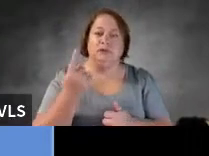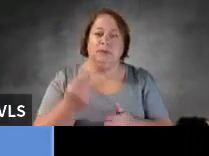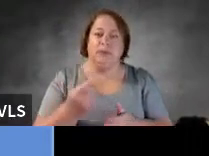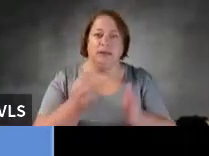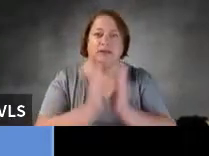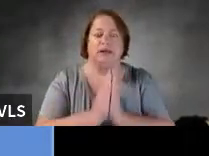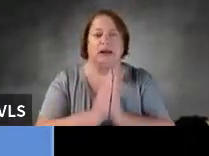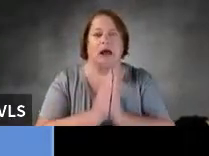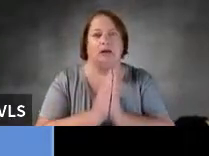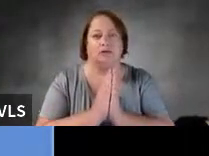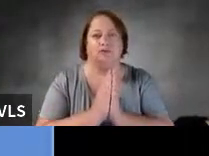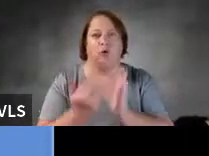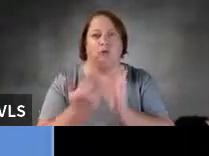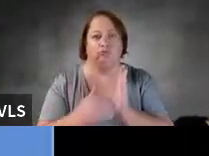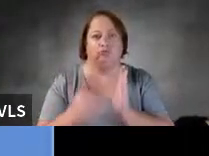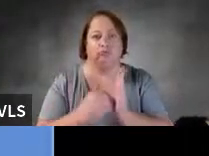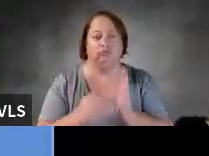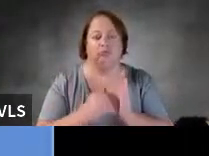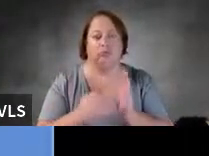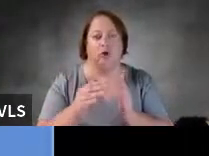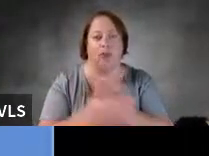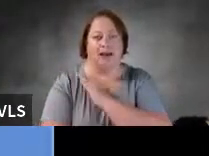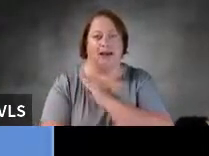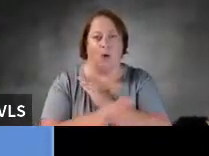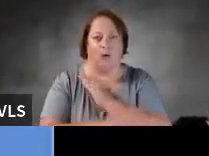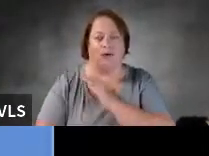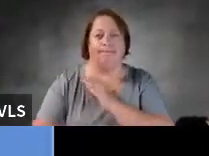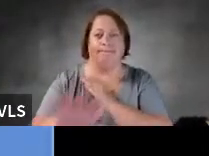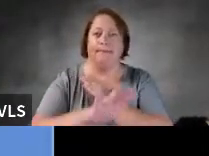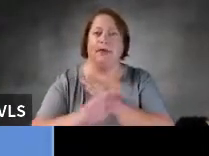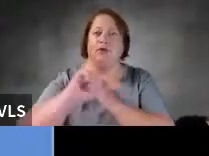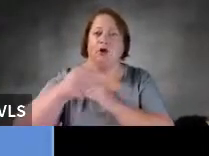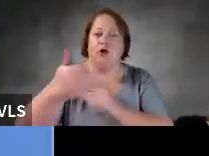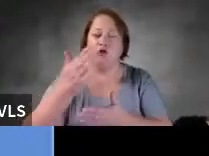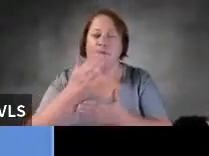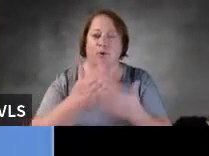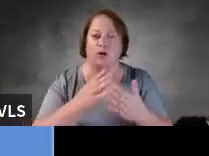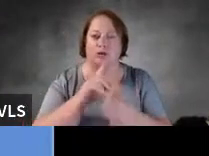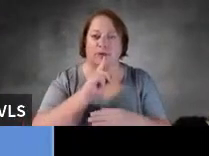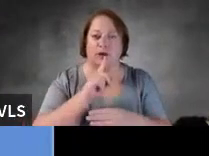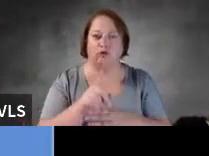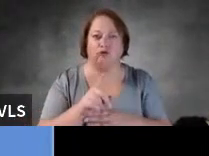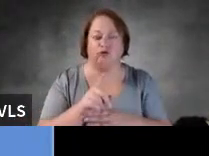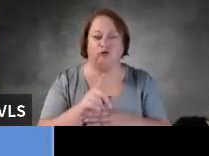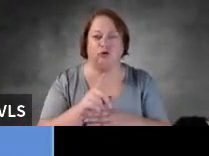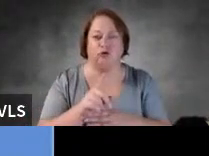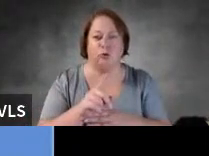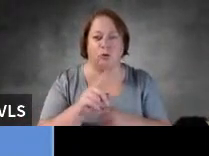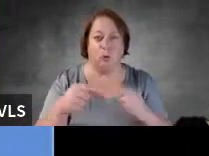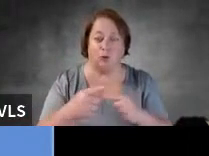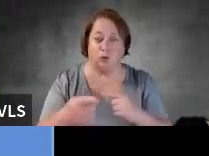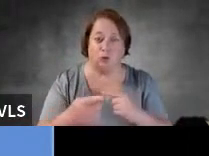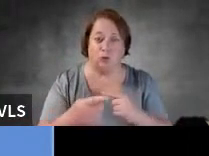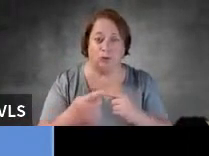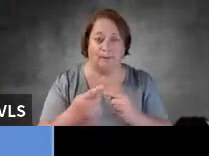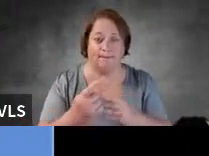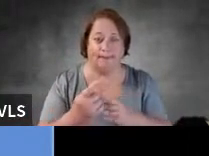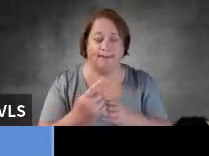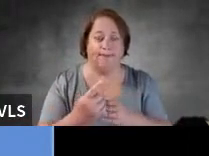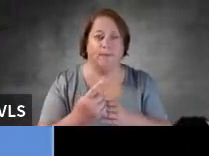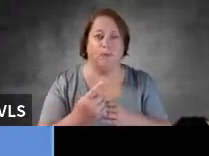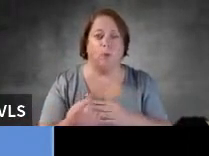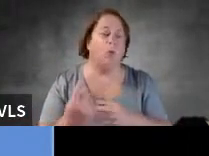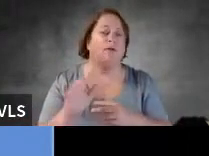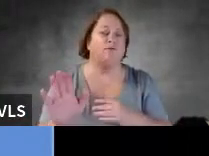for across the county. The other piece of this is making sure that when you say, or when one of